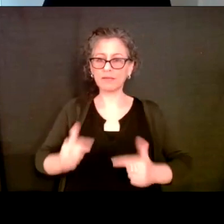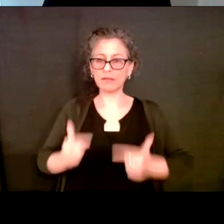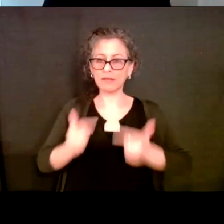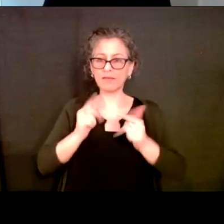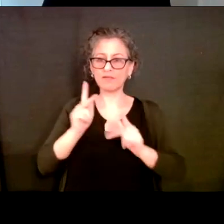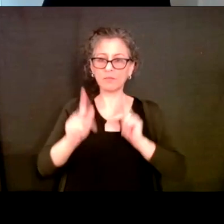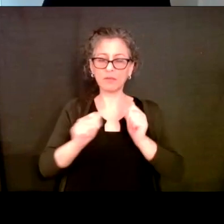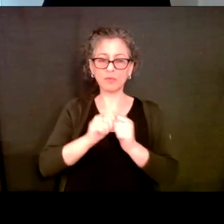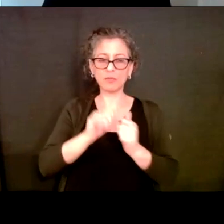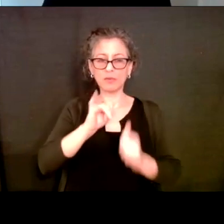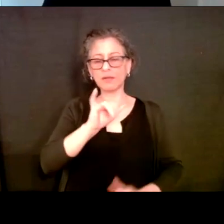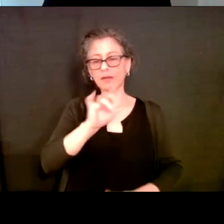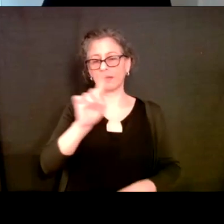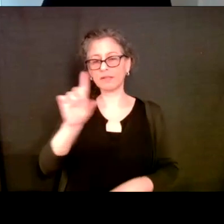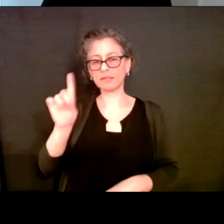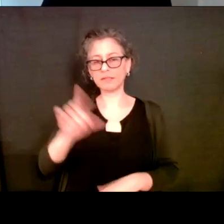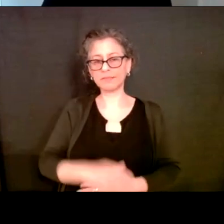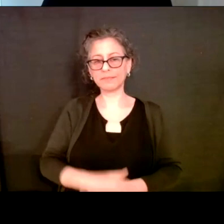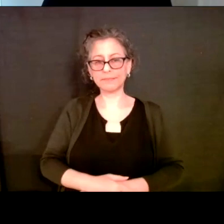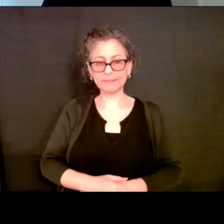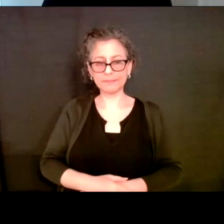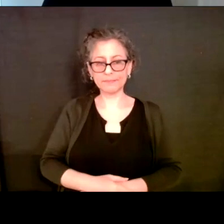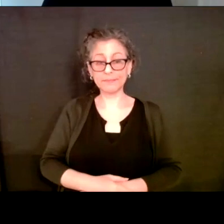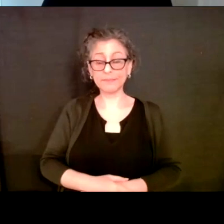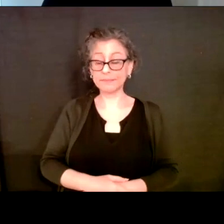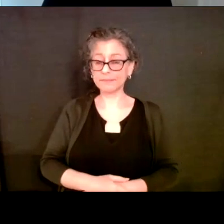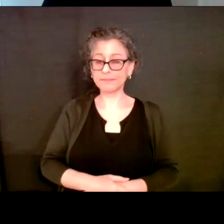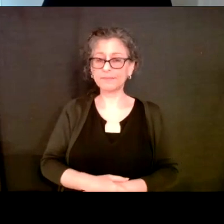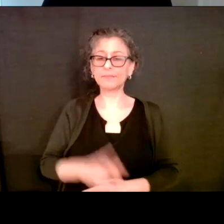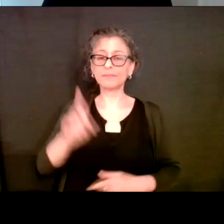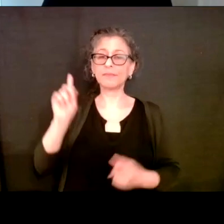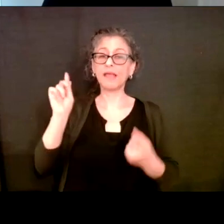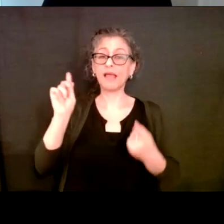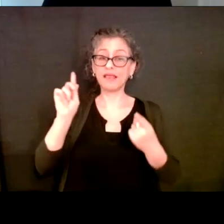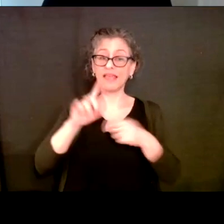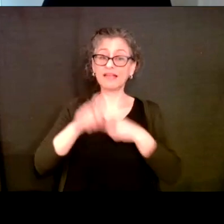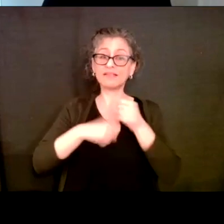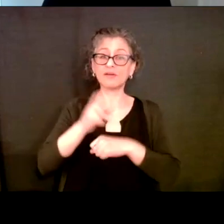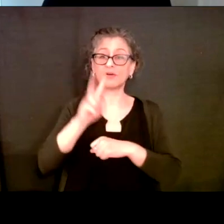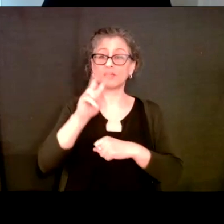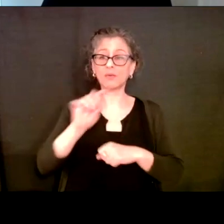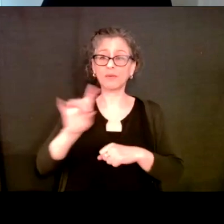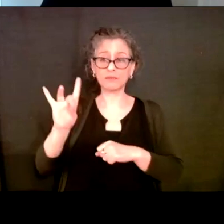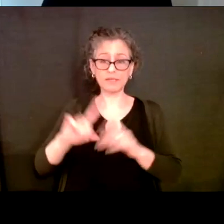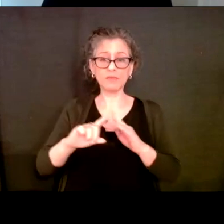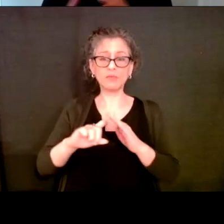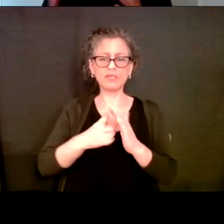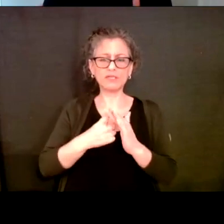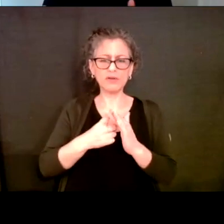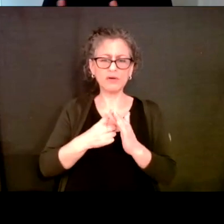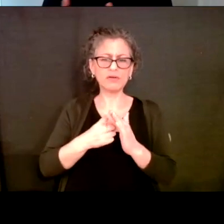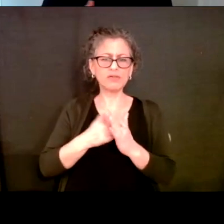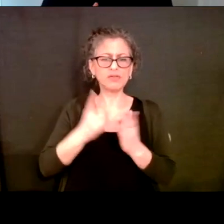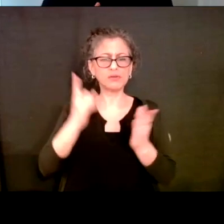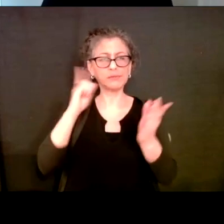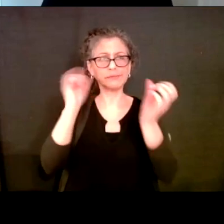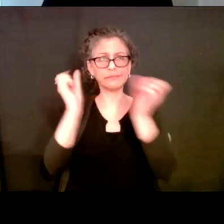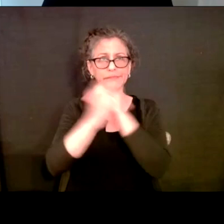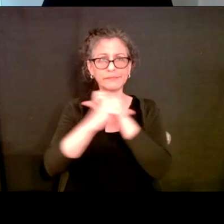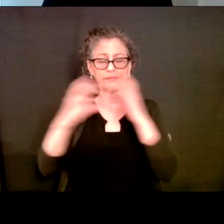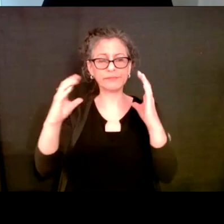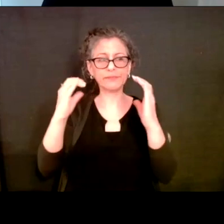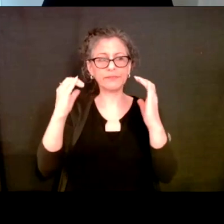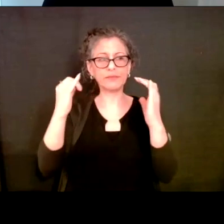intellectual and developmental disabilities. So it wasn't until 2008 that we even began to imagine how we